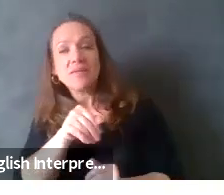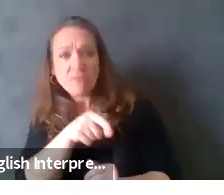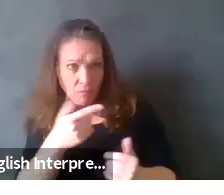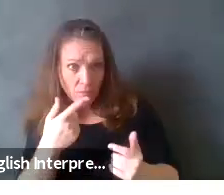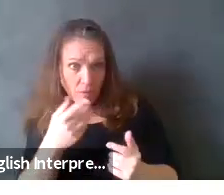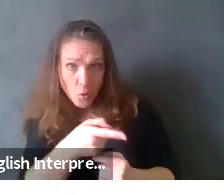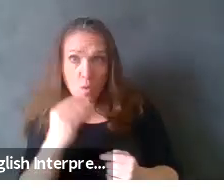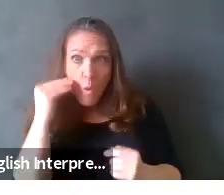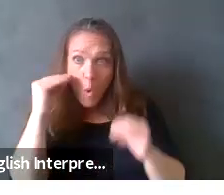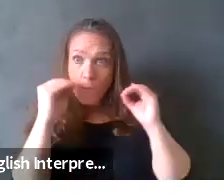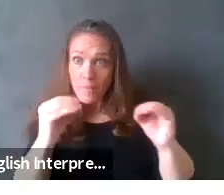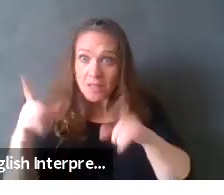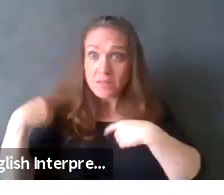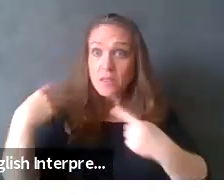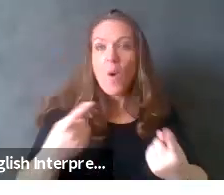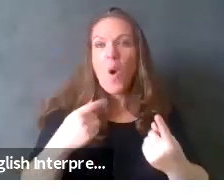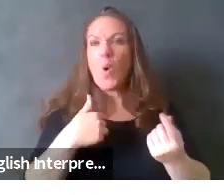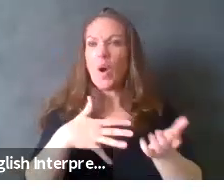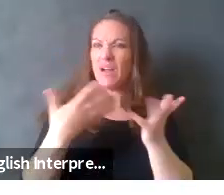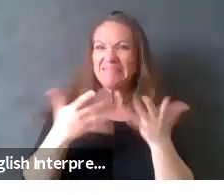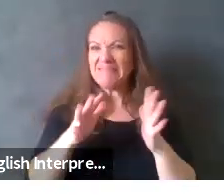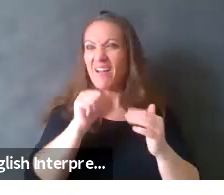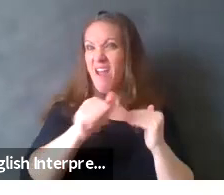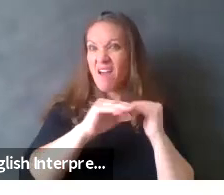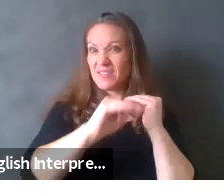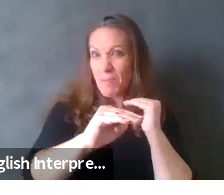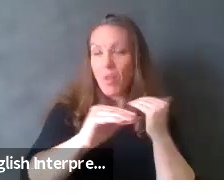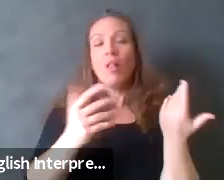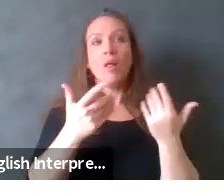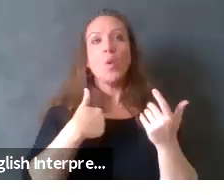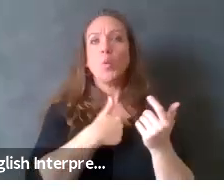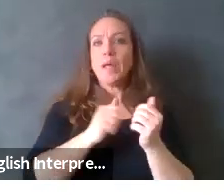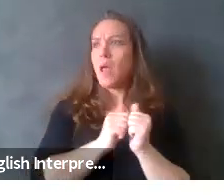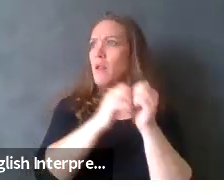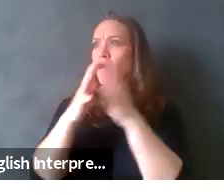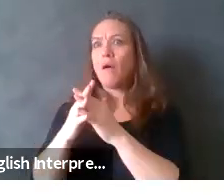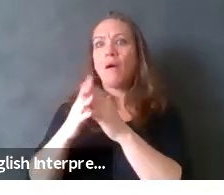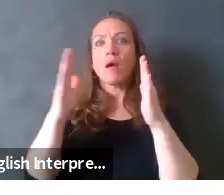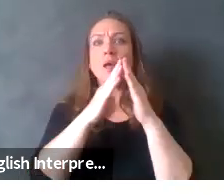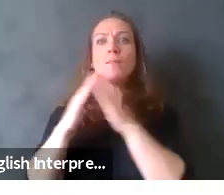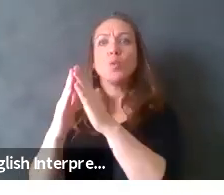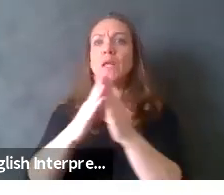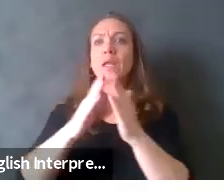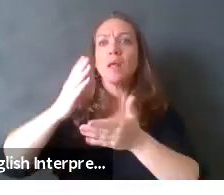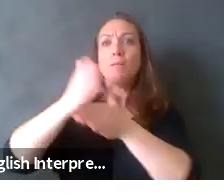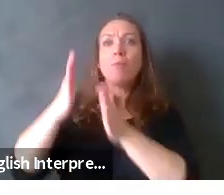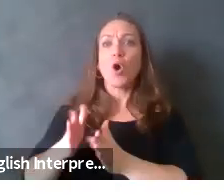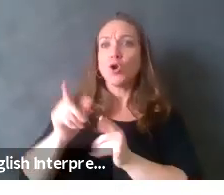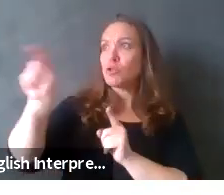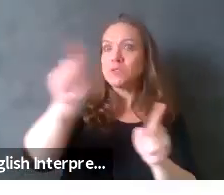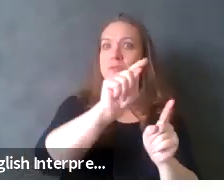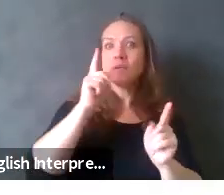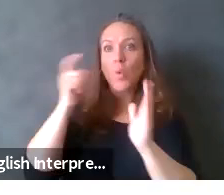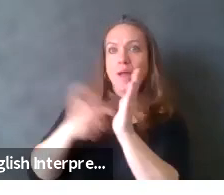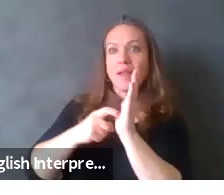or precarious housing. And so we can get our community partners started early on how to assist them to a